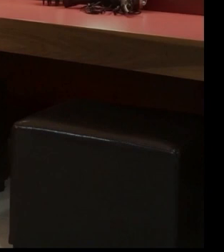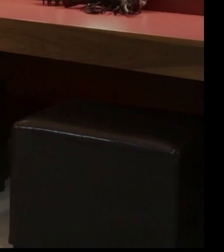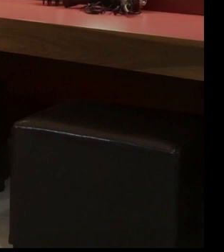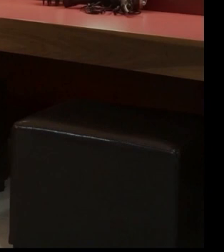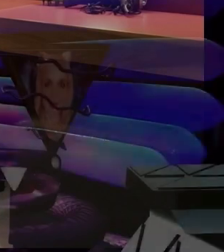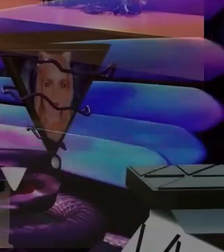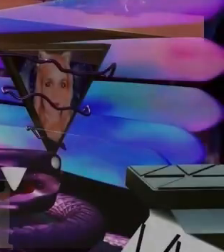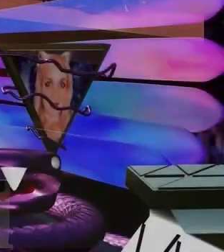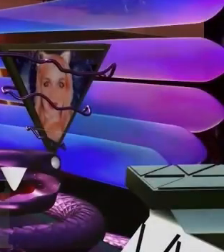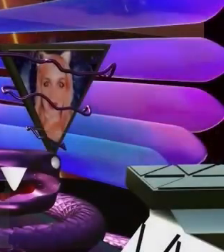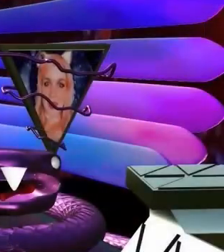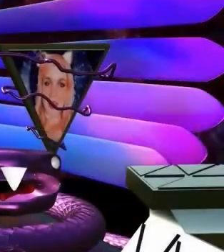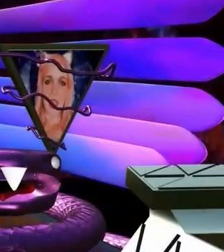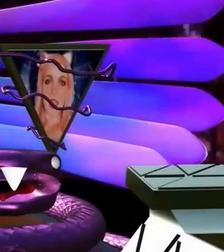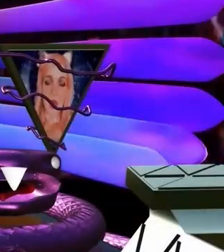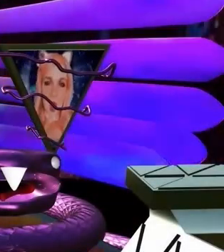Oh, if you must, Gemma.